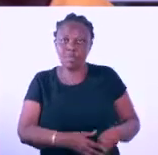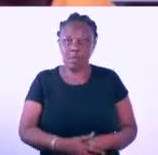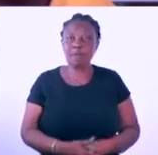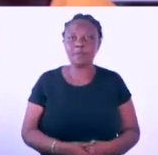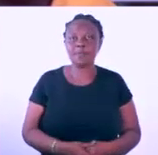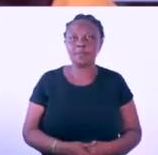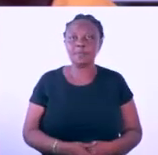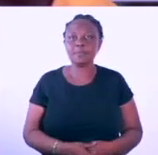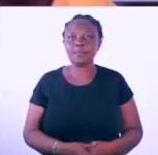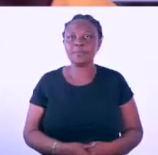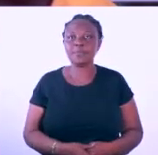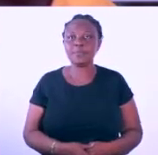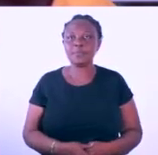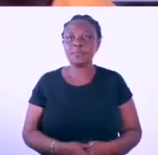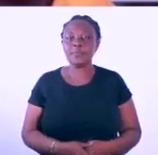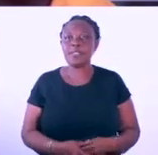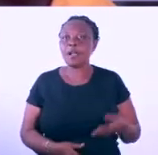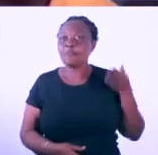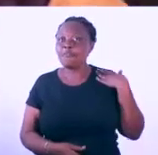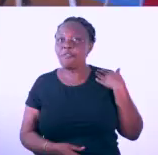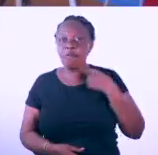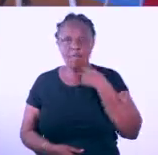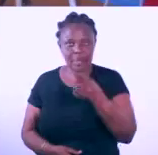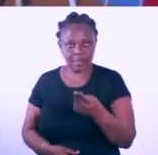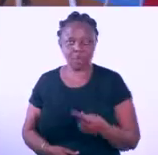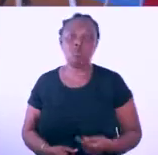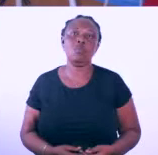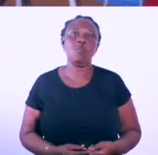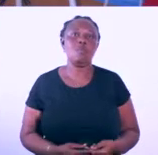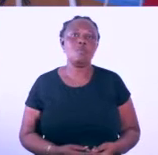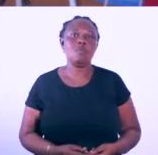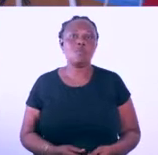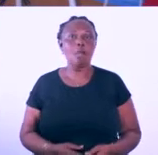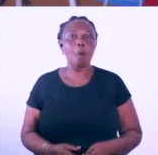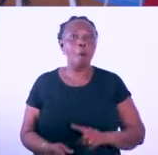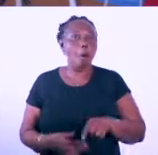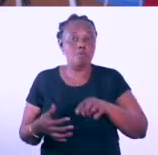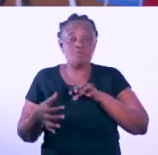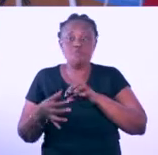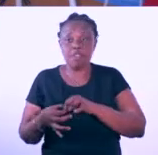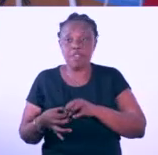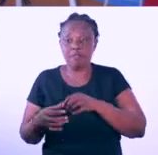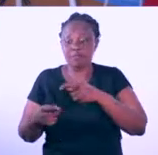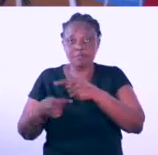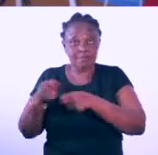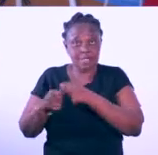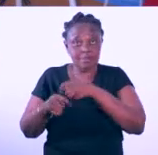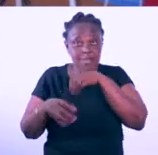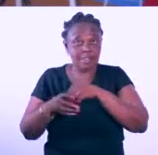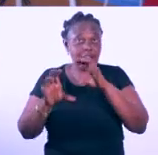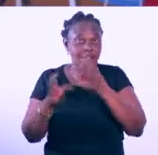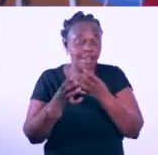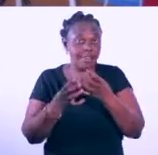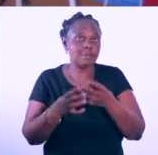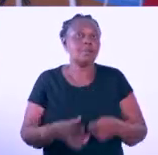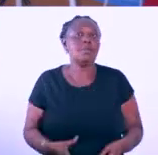As you were earlier told, we are going to put you in teams in your class to learn